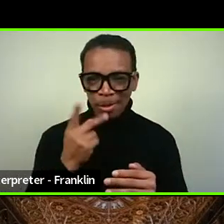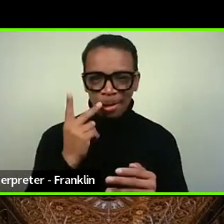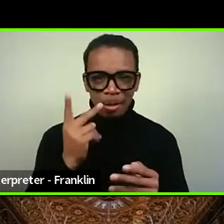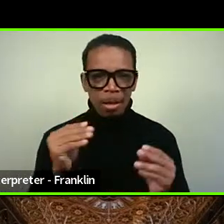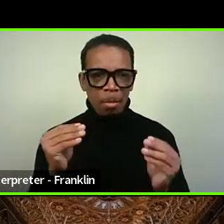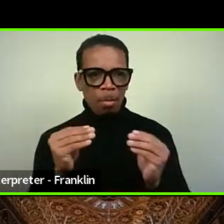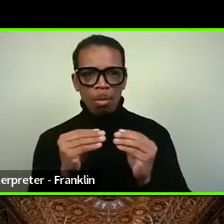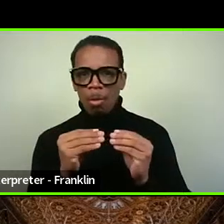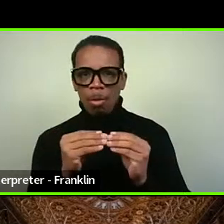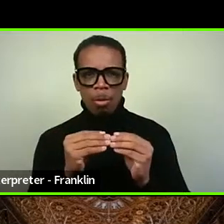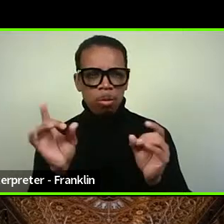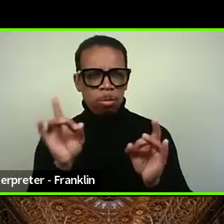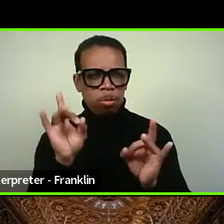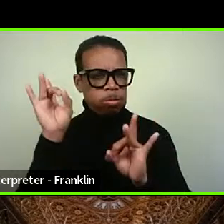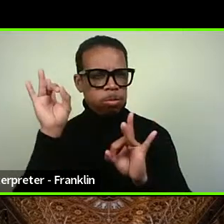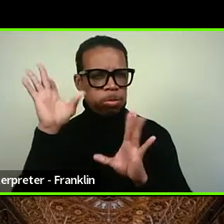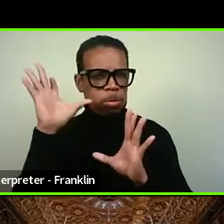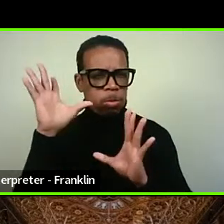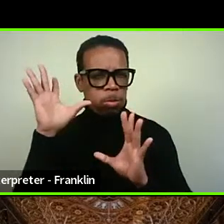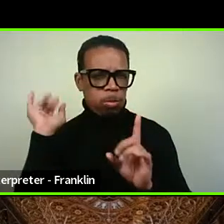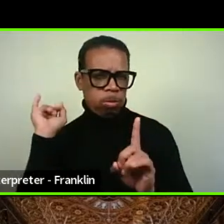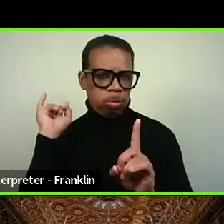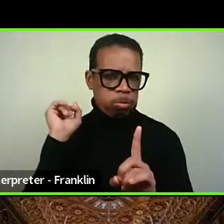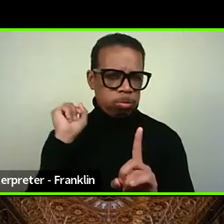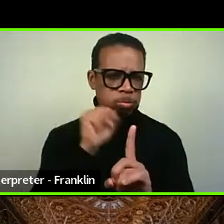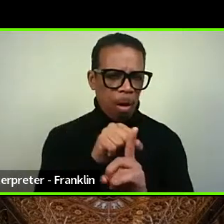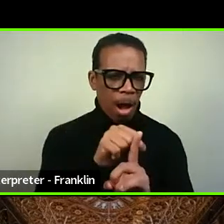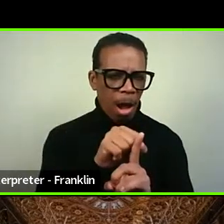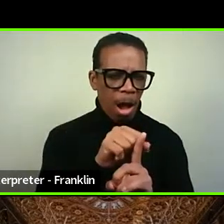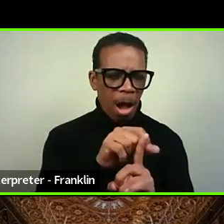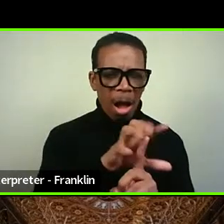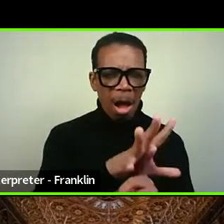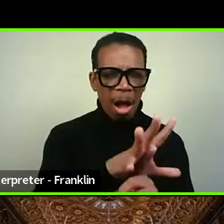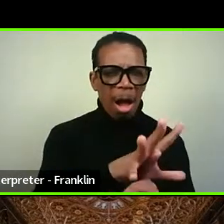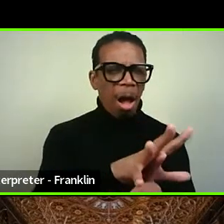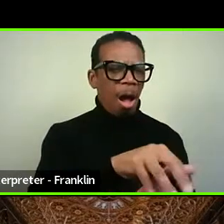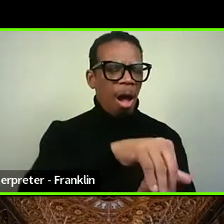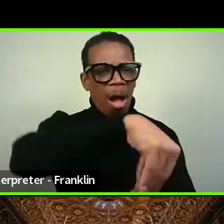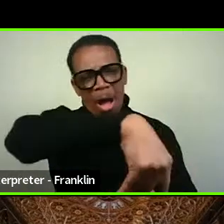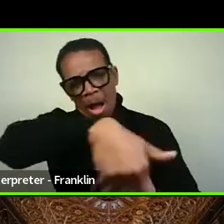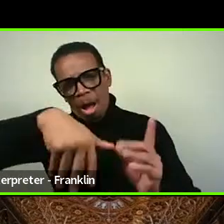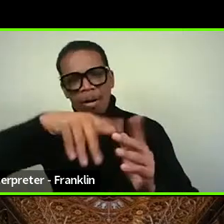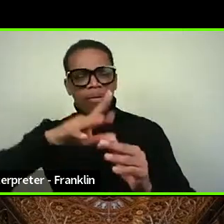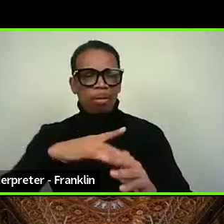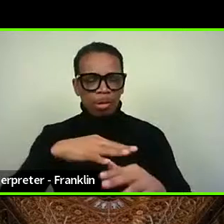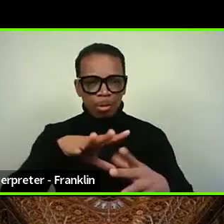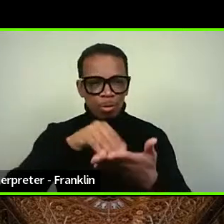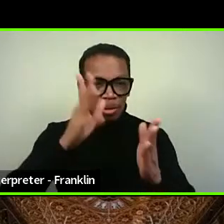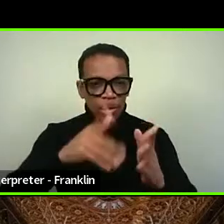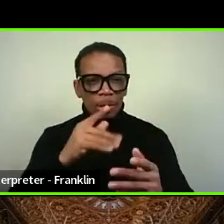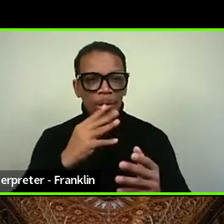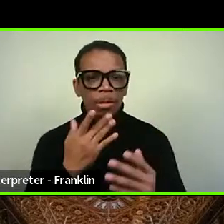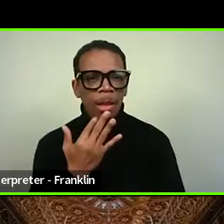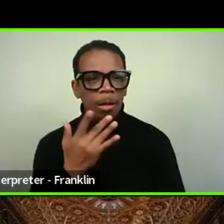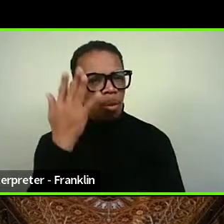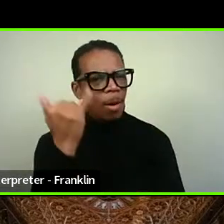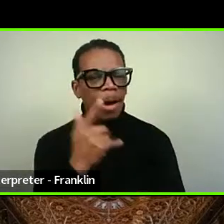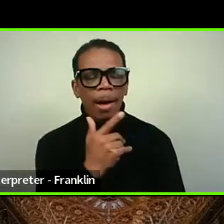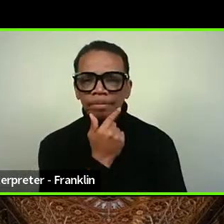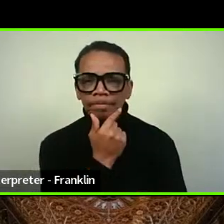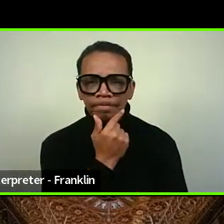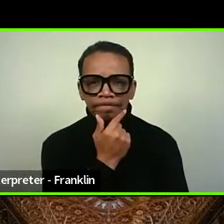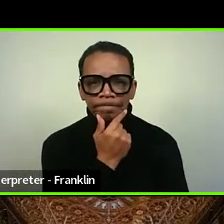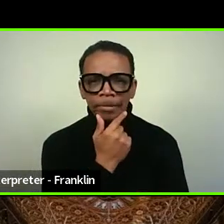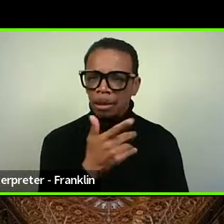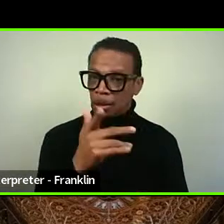brazen attacks, on many students of color. And so, but why is it